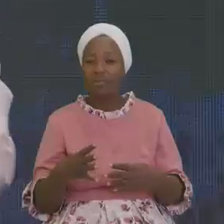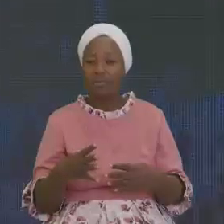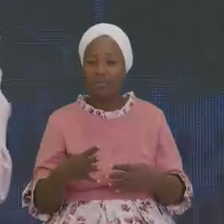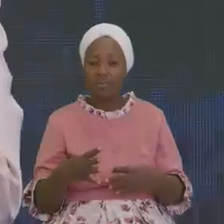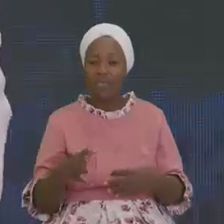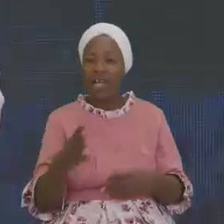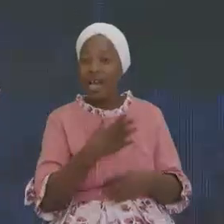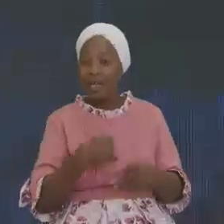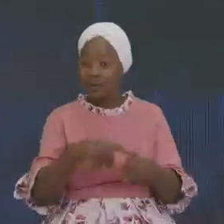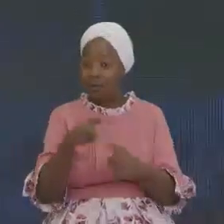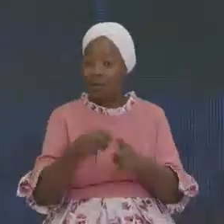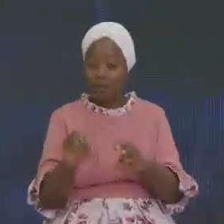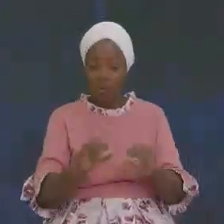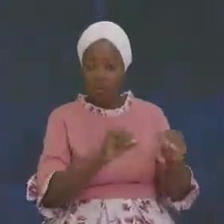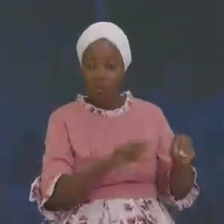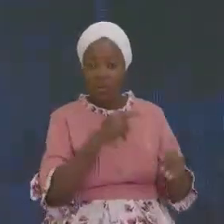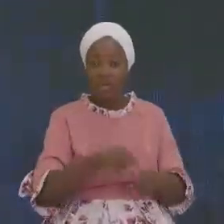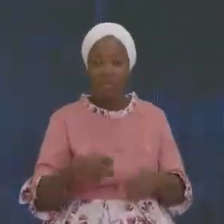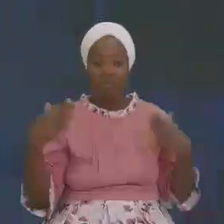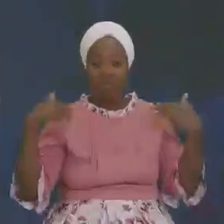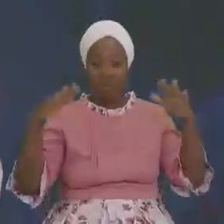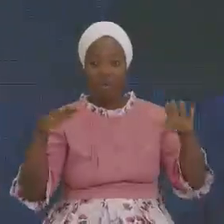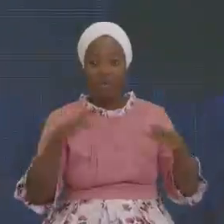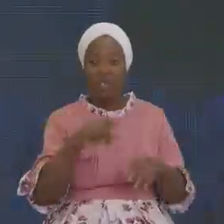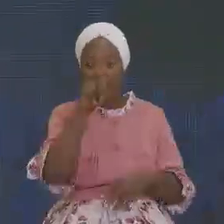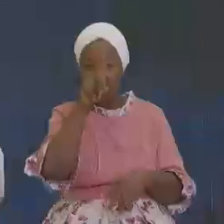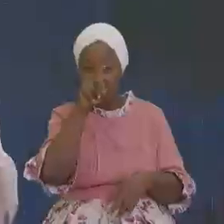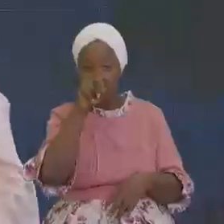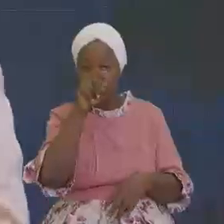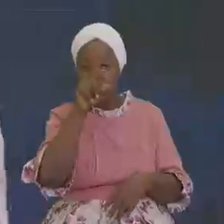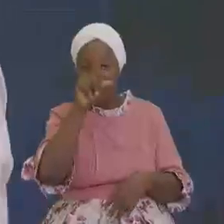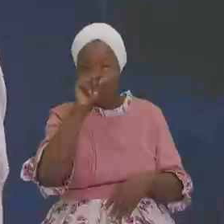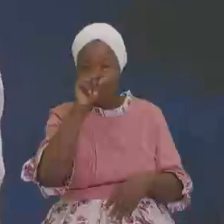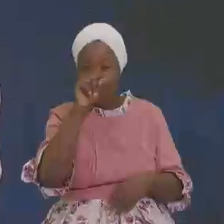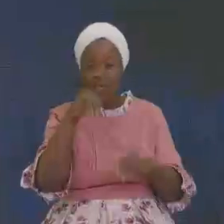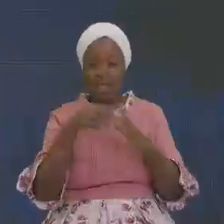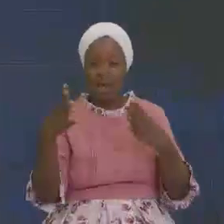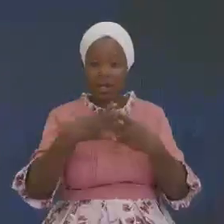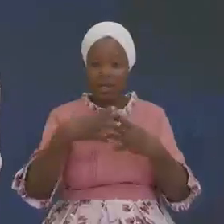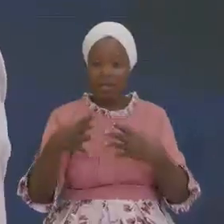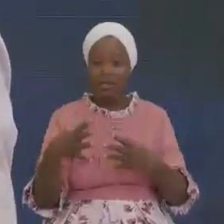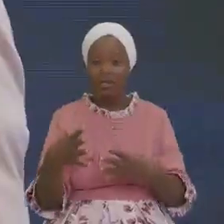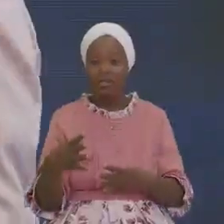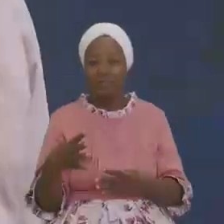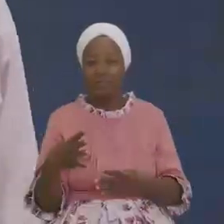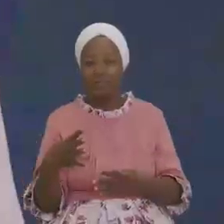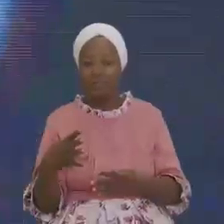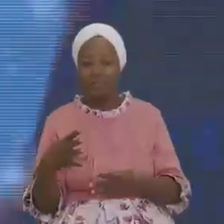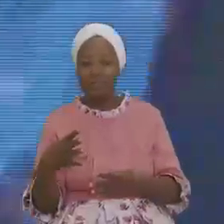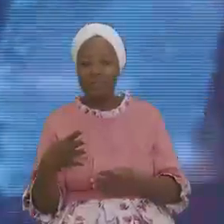And when you put a bird, a chicken, when you put them in a cage,